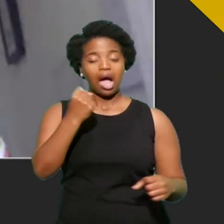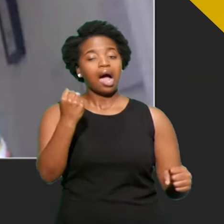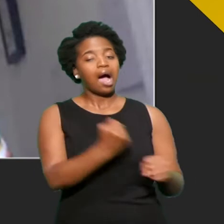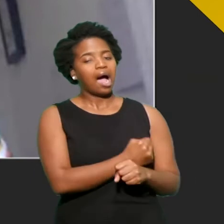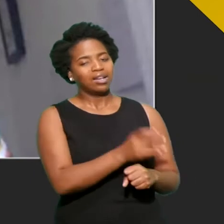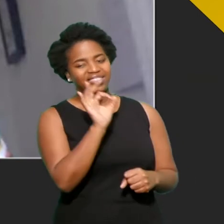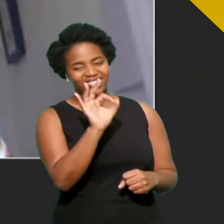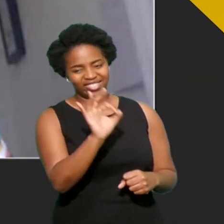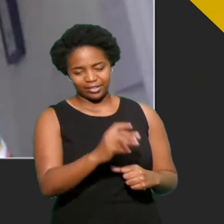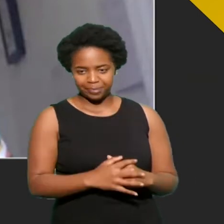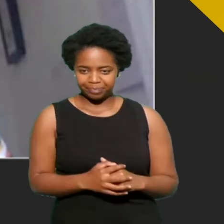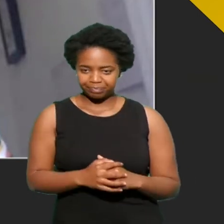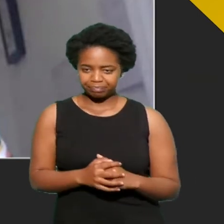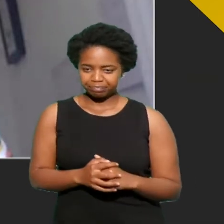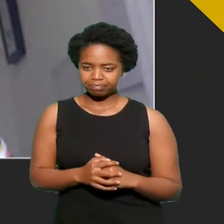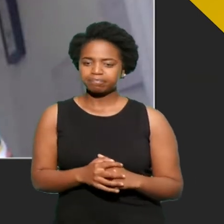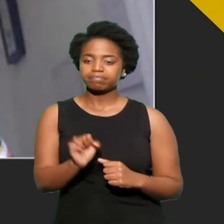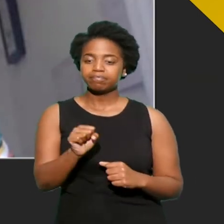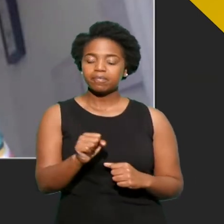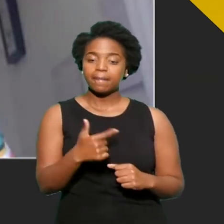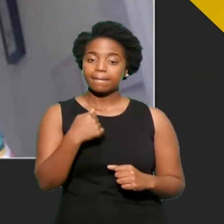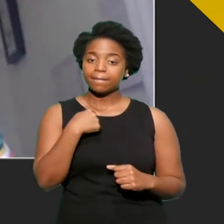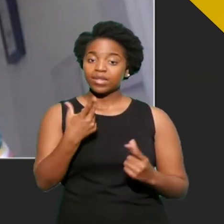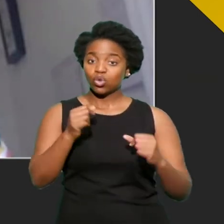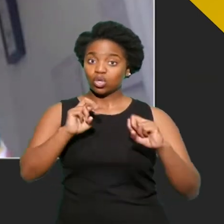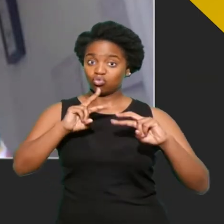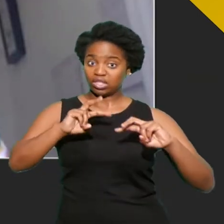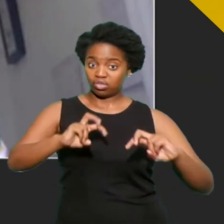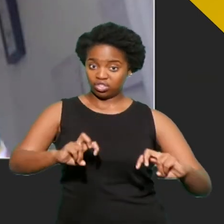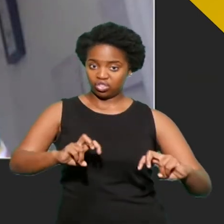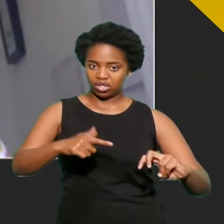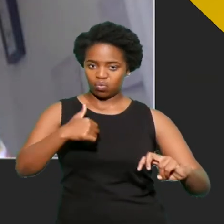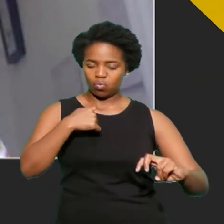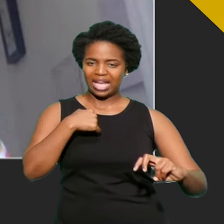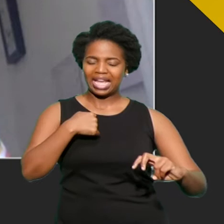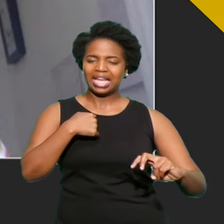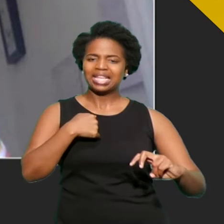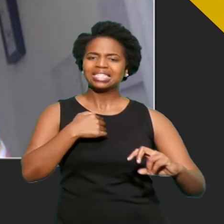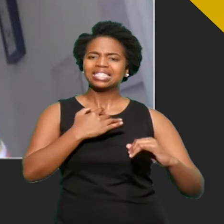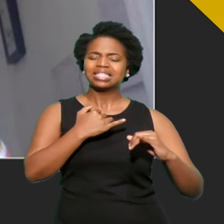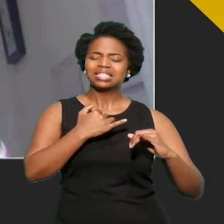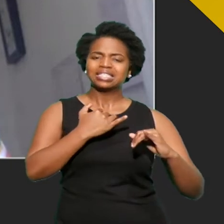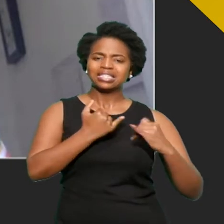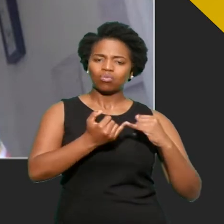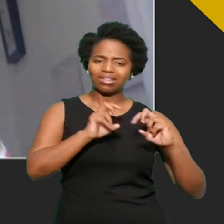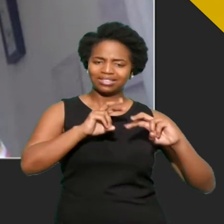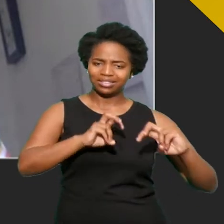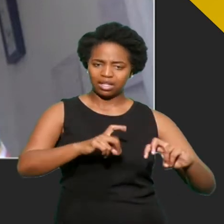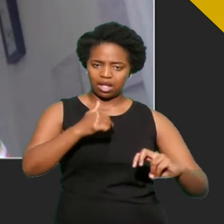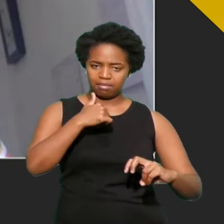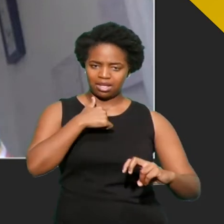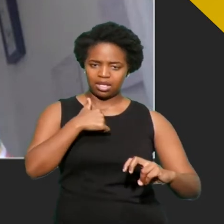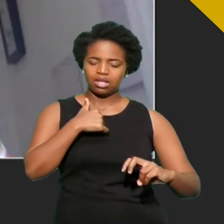Okay, perfect. And yes, Professor. I conduct research, yes, in the field of sexual and reproductive health, and I'm a scholar